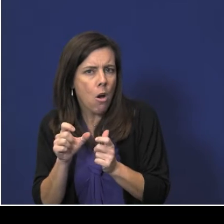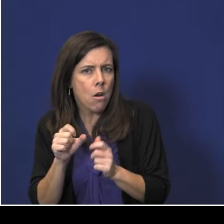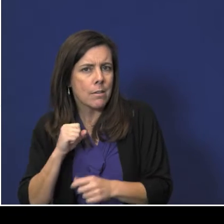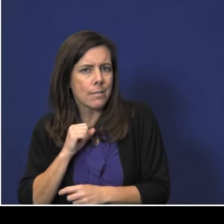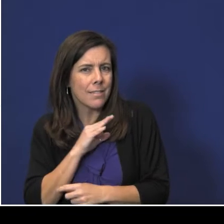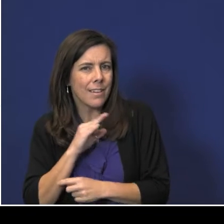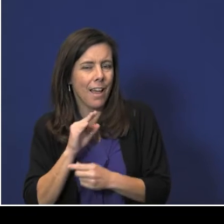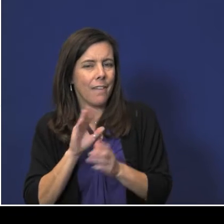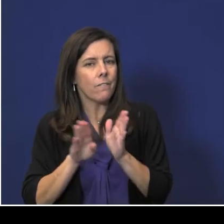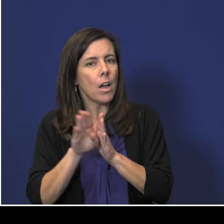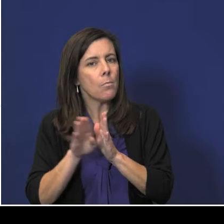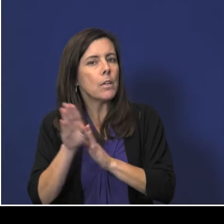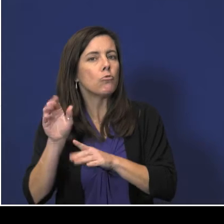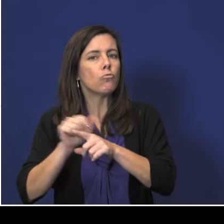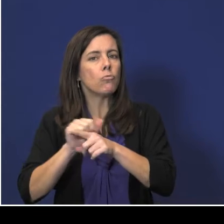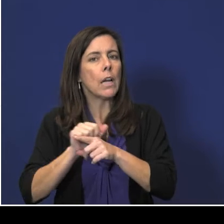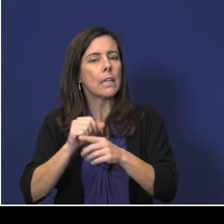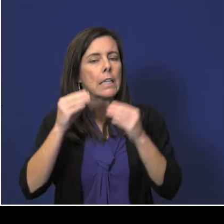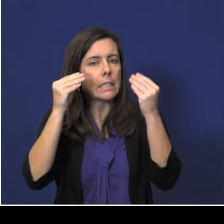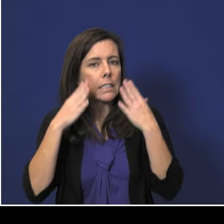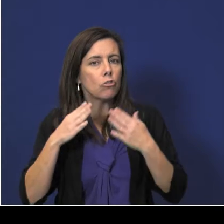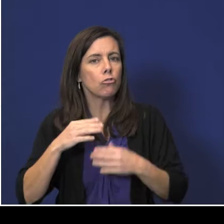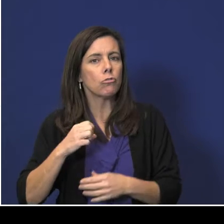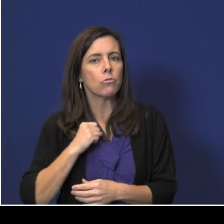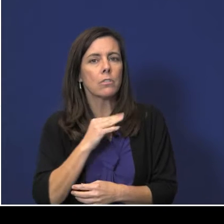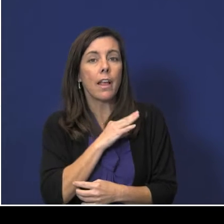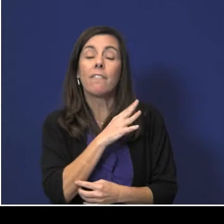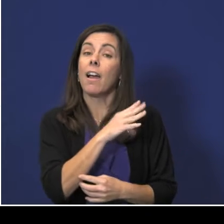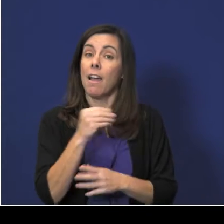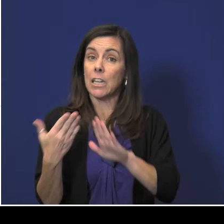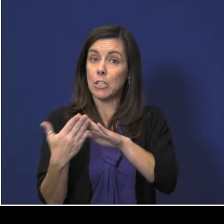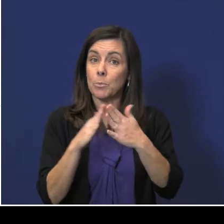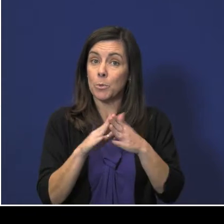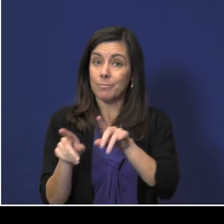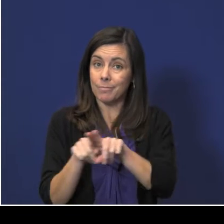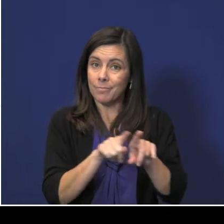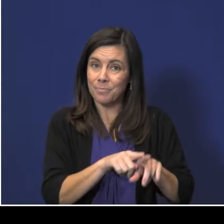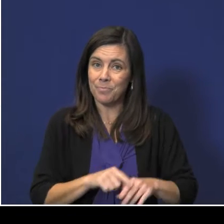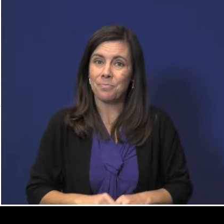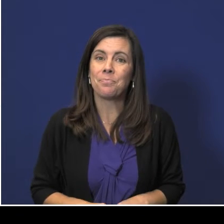development for teachers, faculty, and in the community as well.